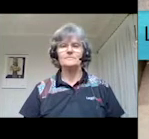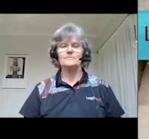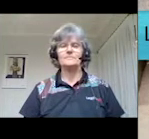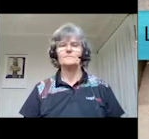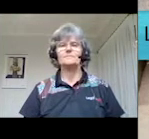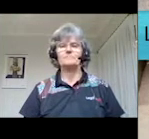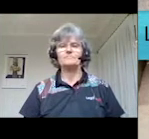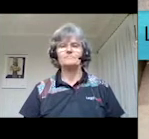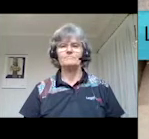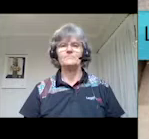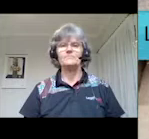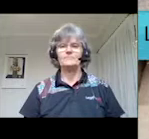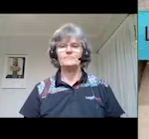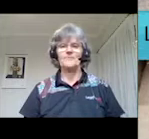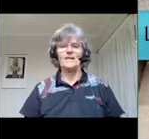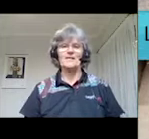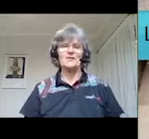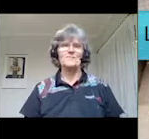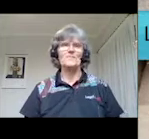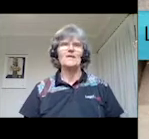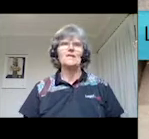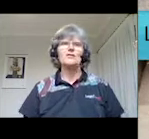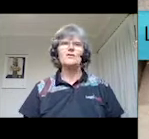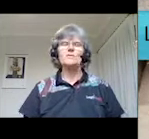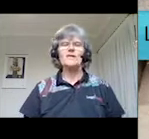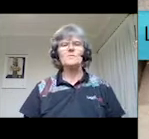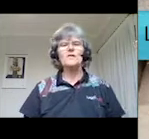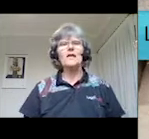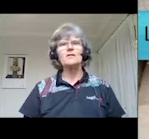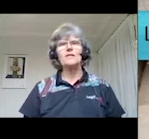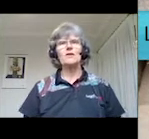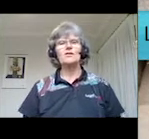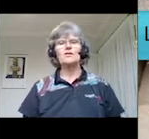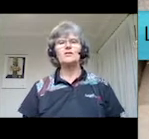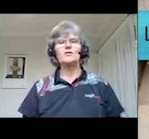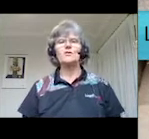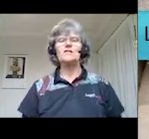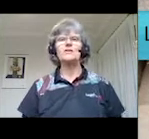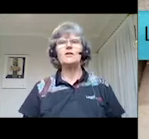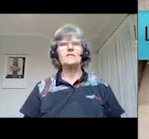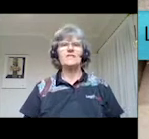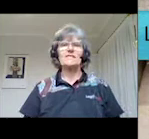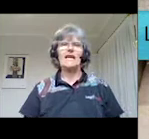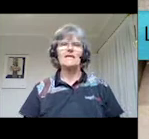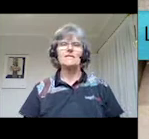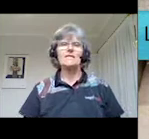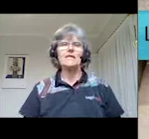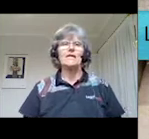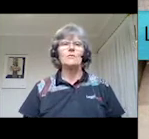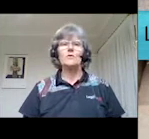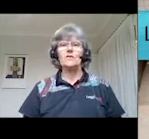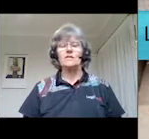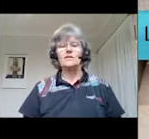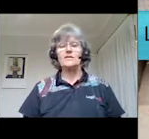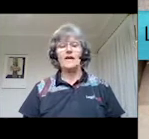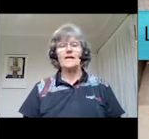webinar today. Thank you. So to begin, we'd like to acknowledge the traditional owners of this land.